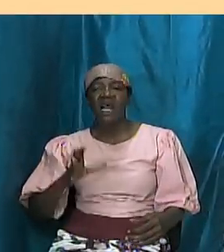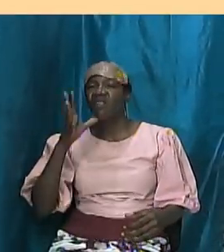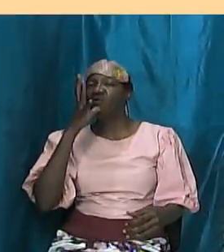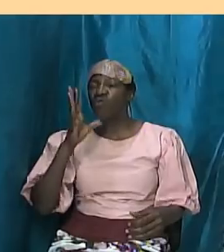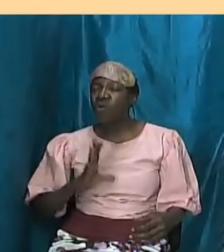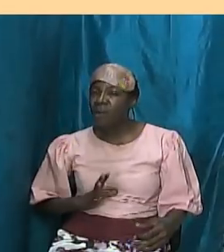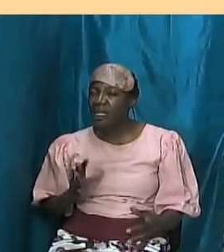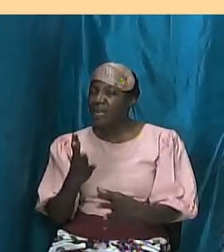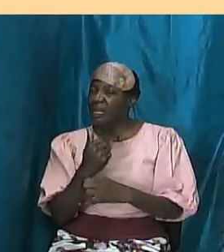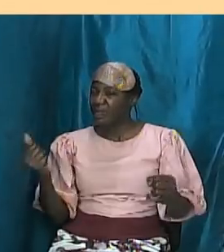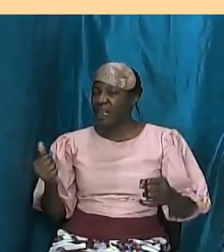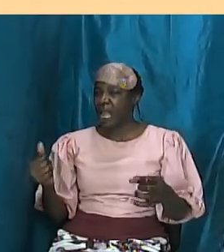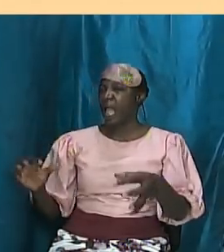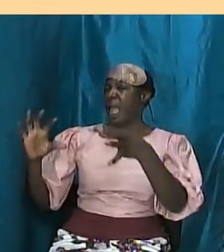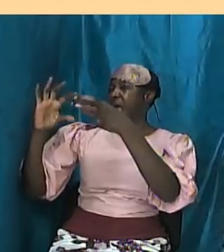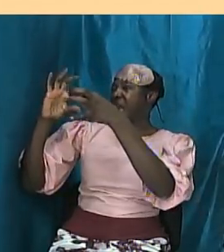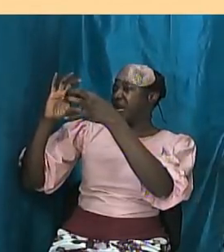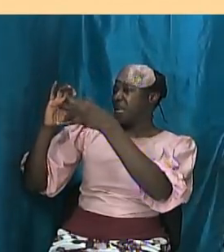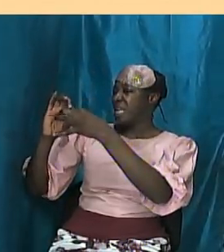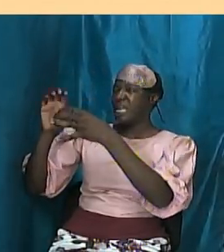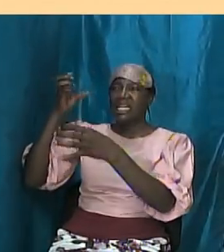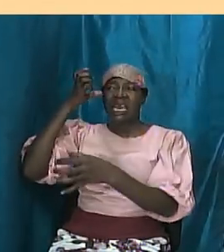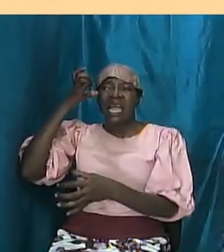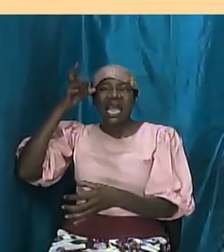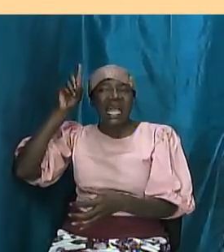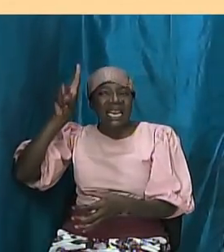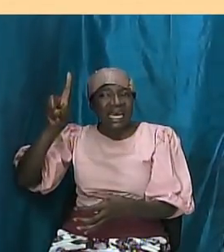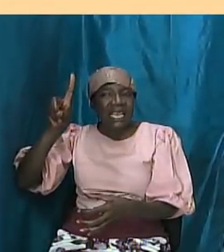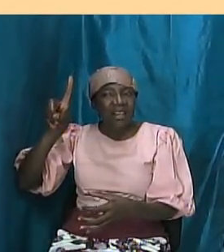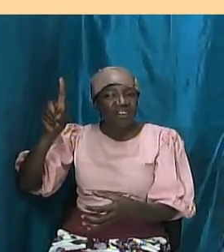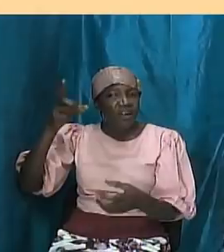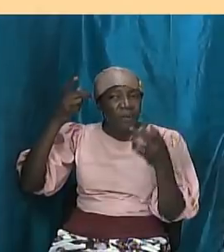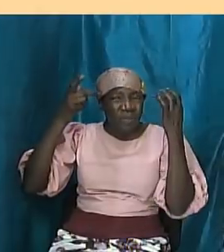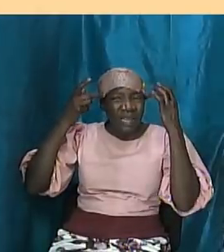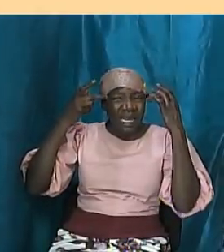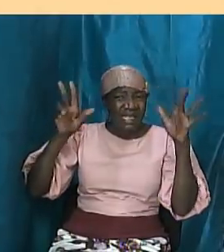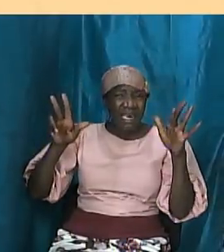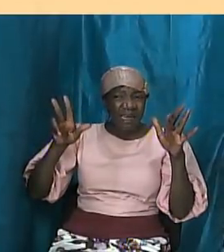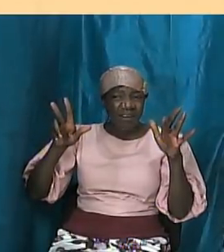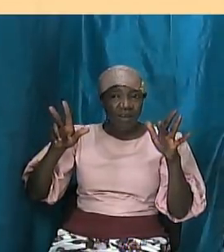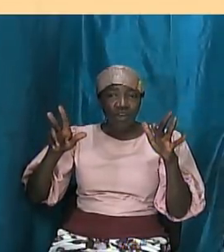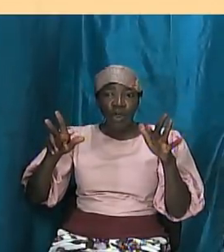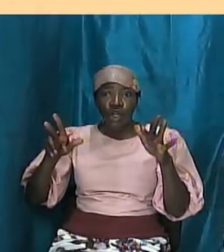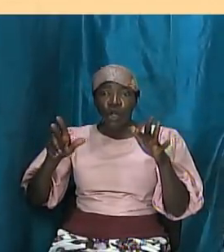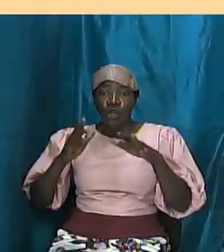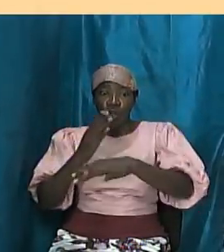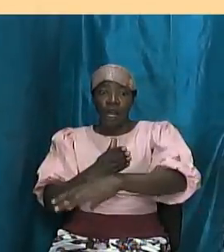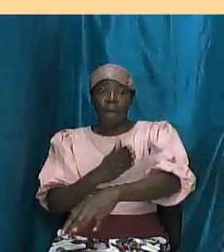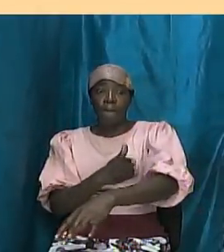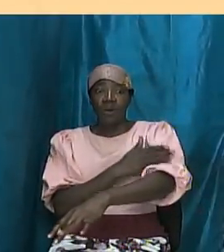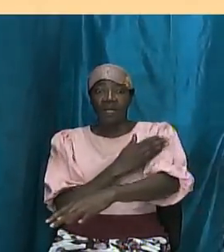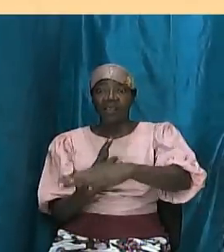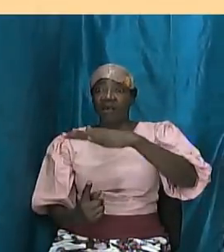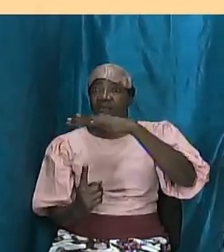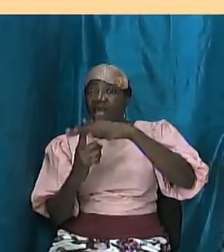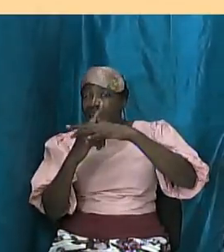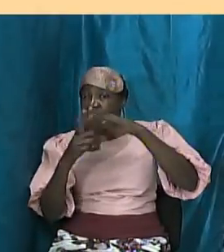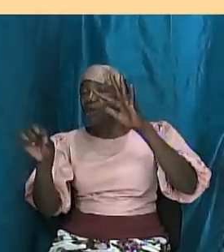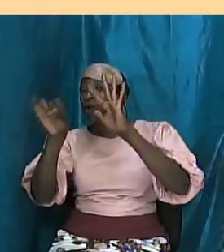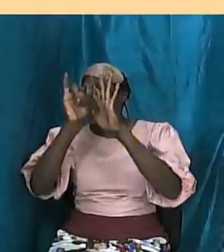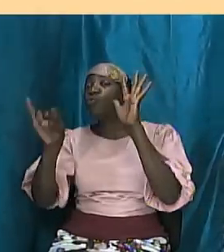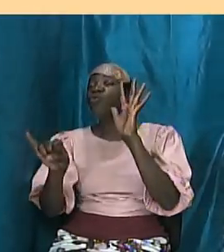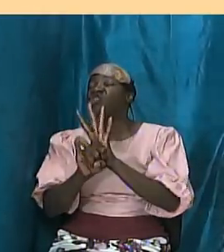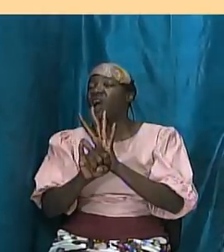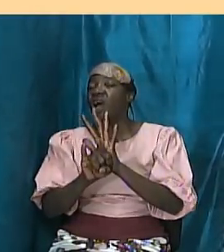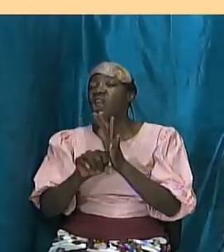somehow linked education and intelligence to the process of evolution so that those who would go out